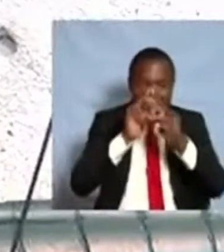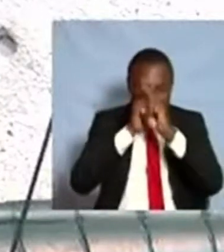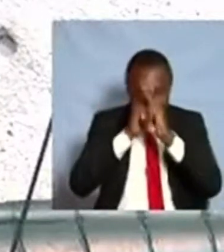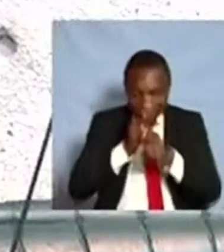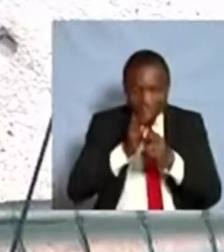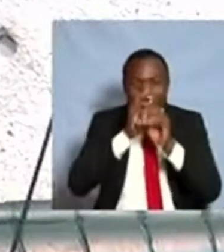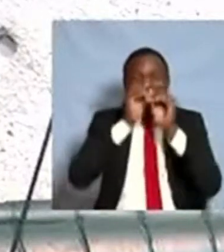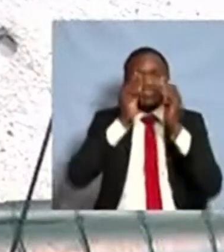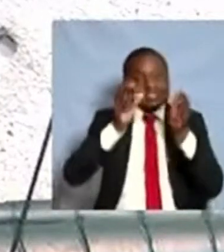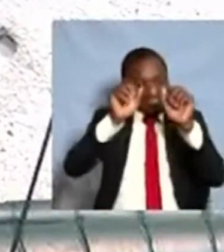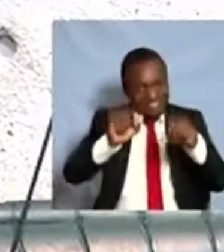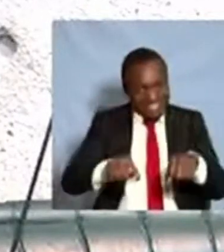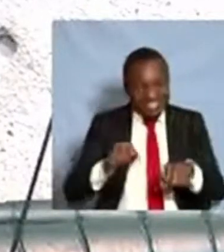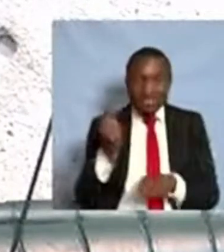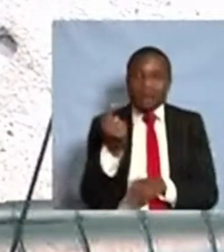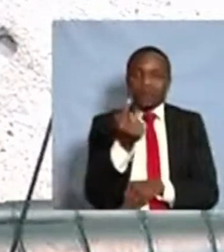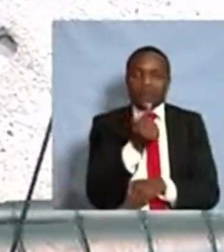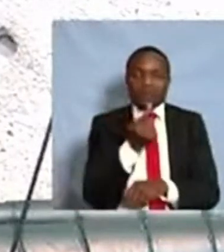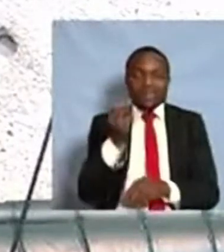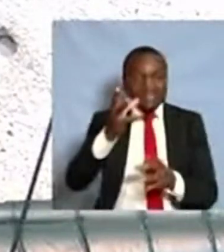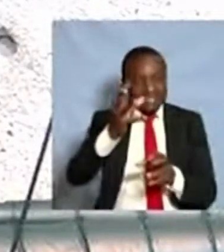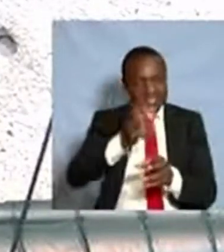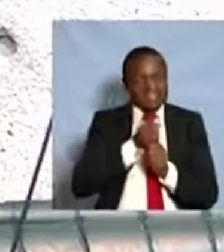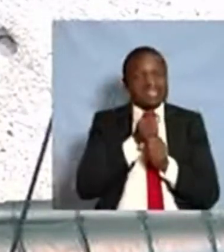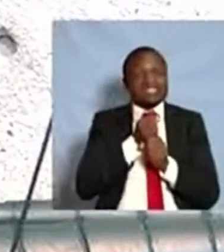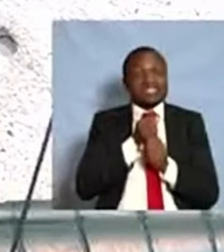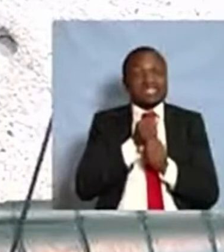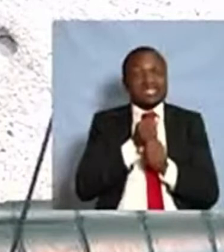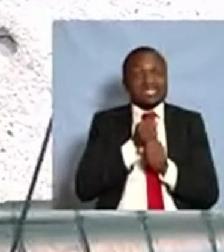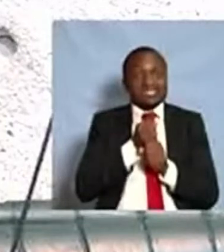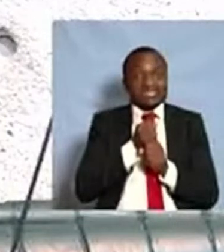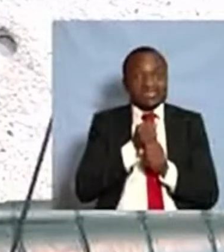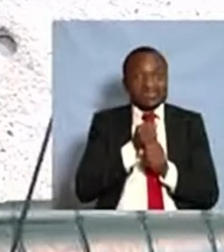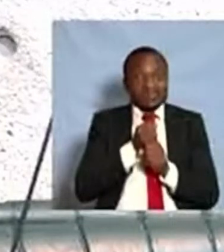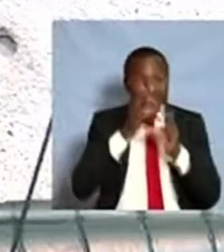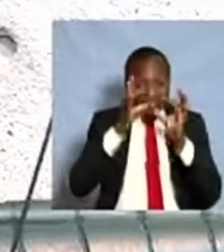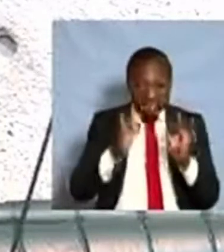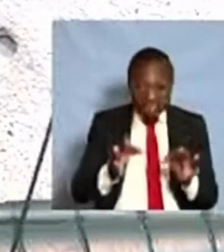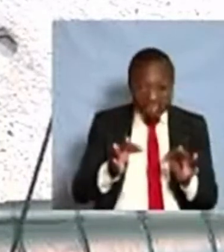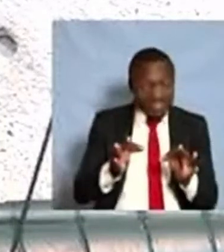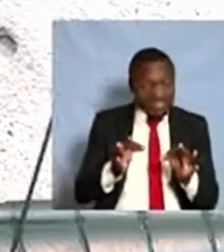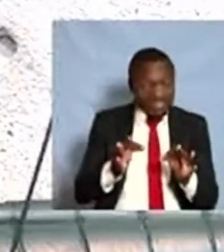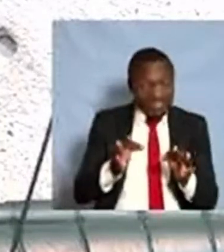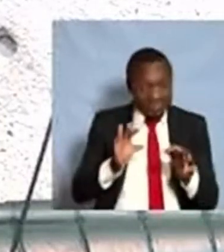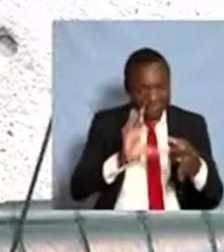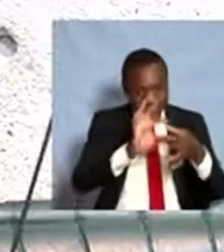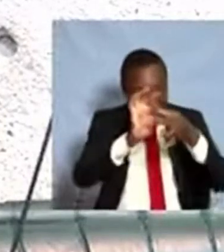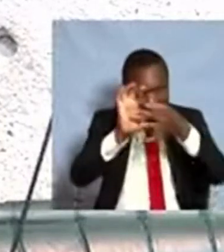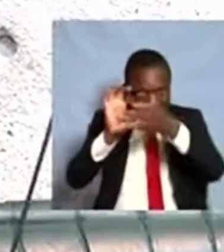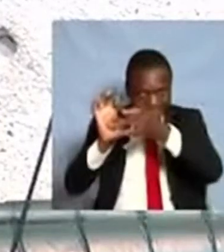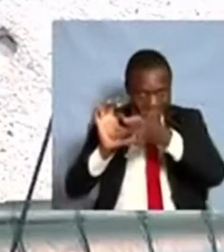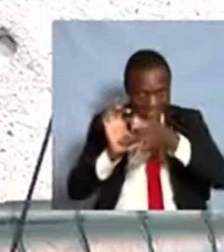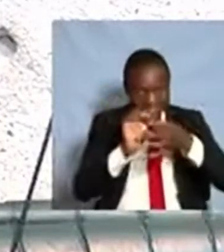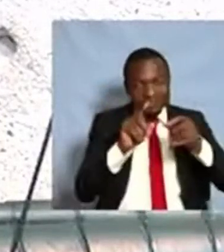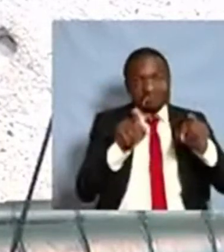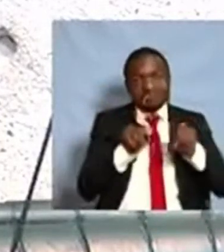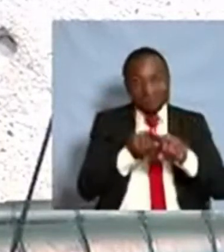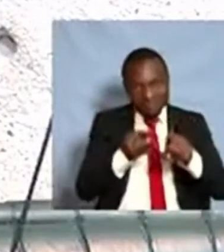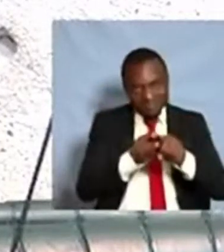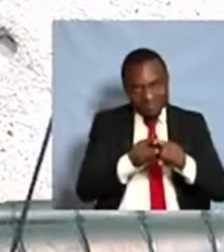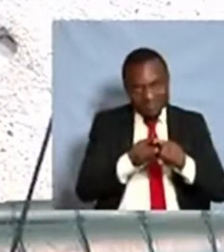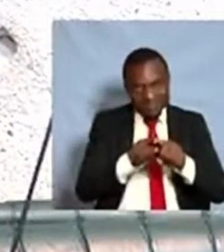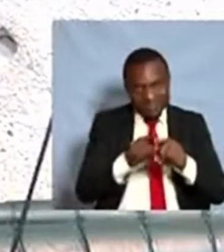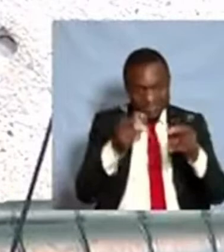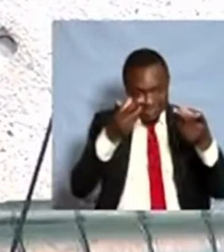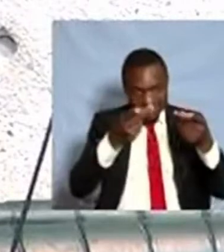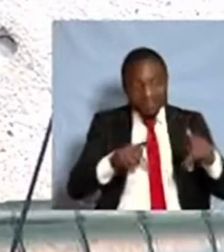only get or meet the obligations when we are united. Similarly, only